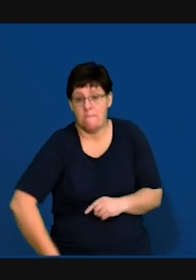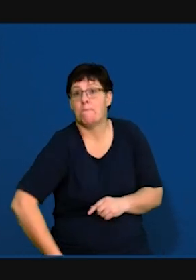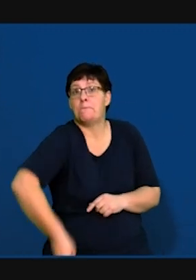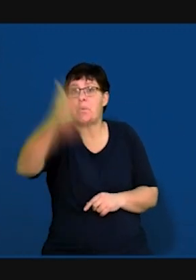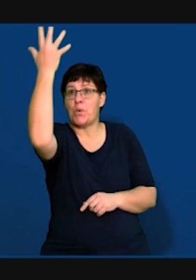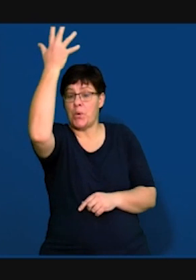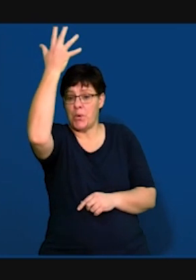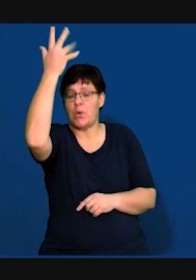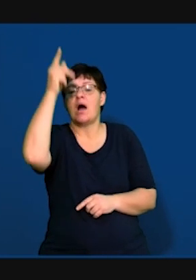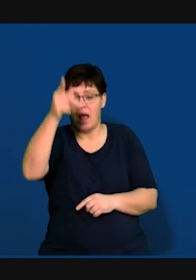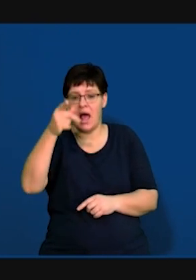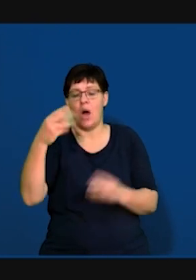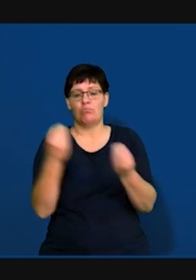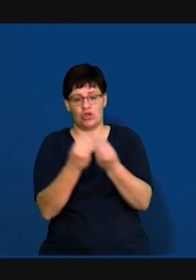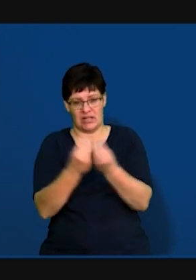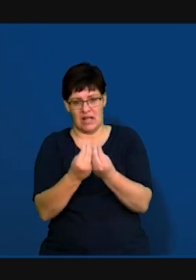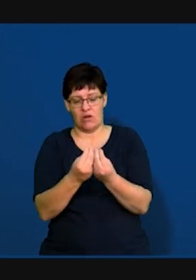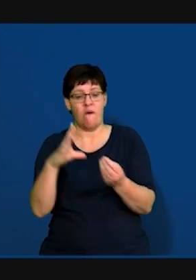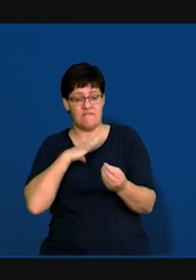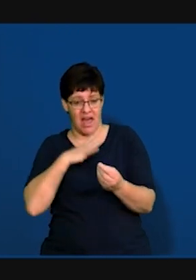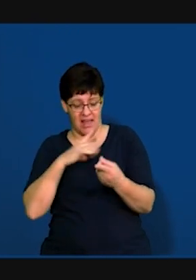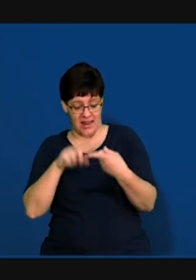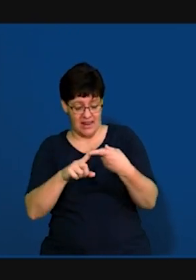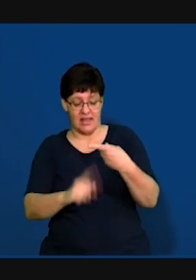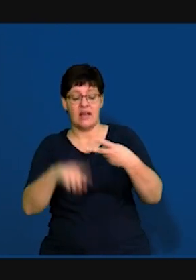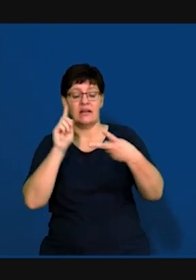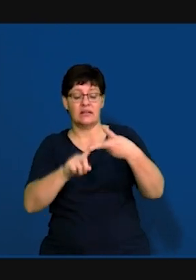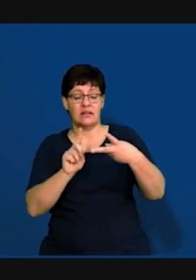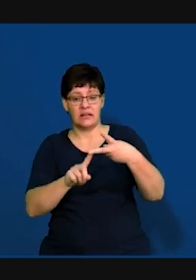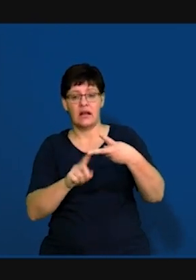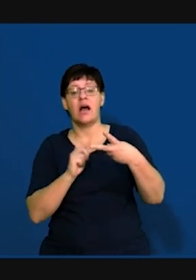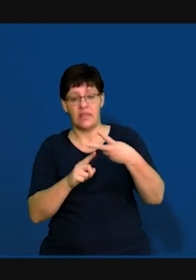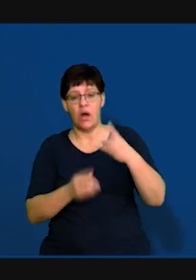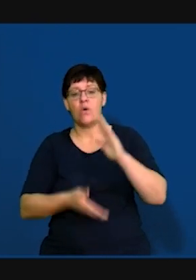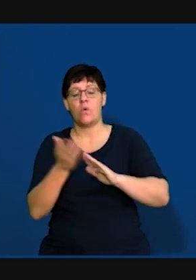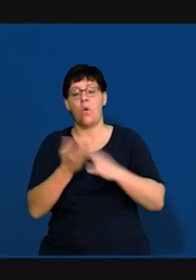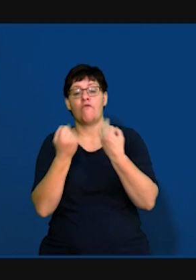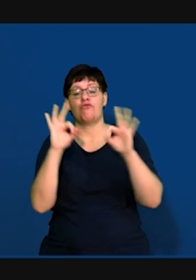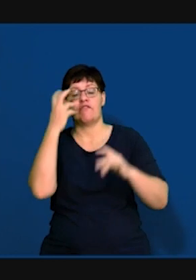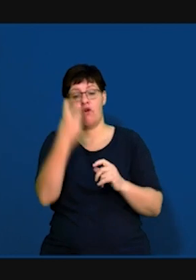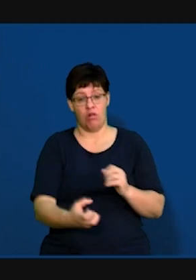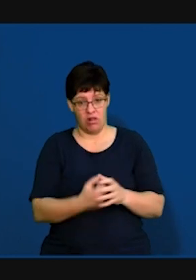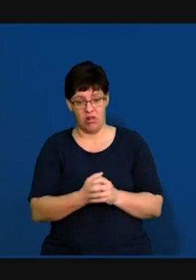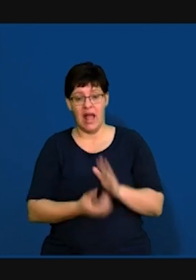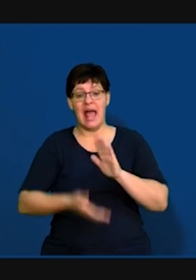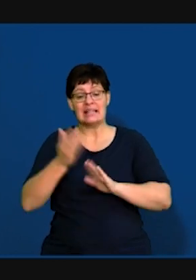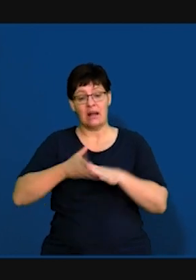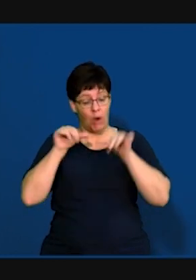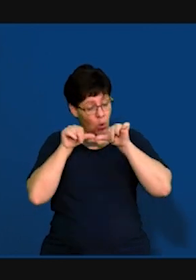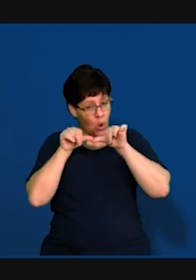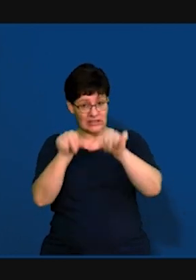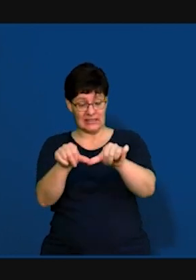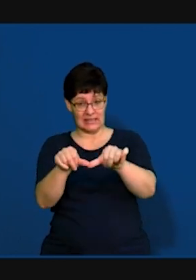object is a projectile, we're fine with that, and we're saying that a projectile undergoes free fall, the acceleration remains constant.